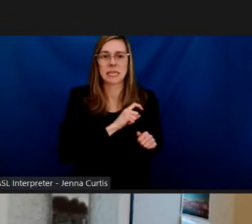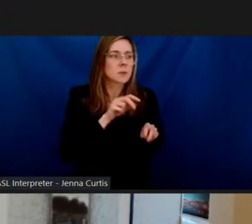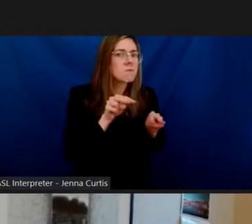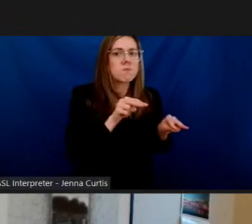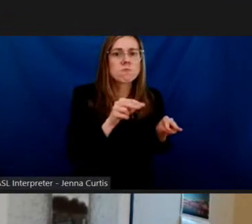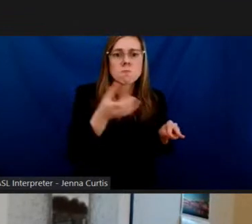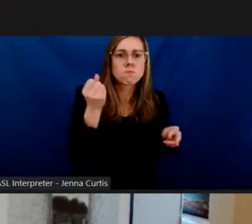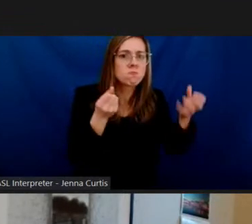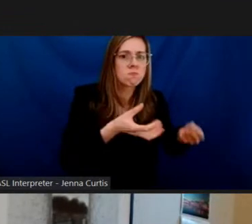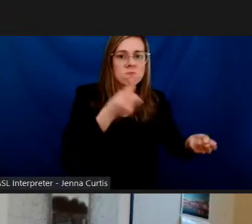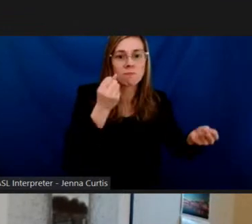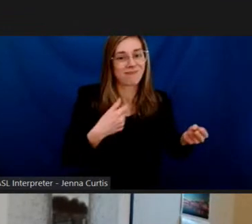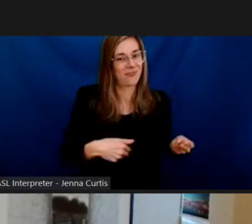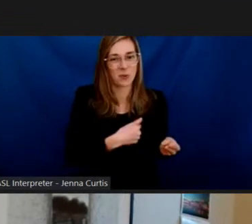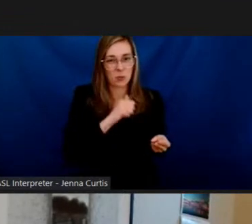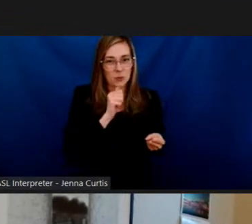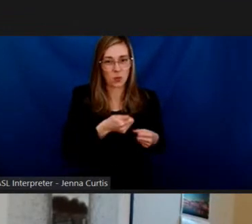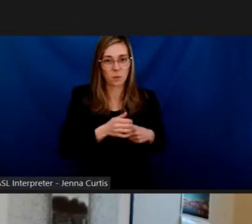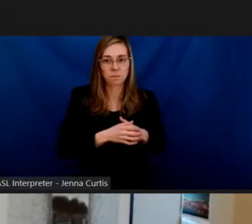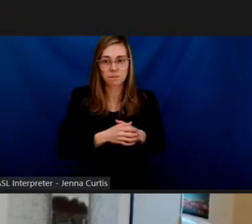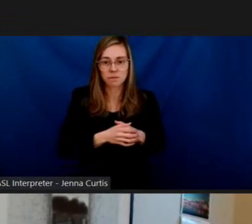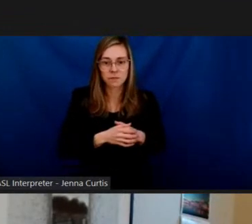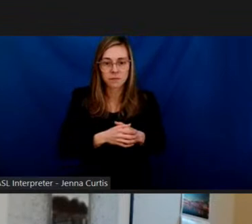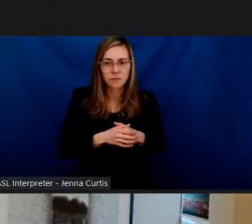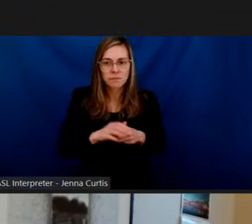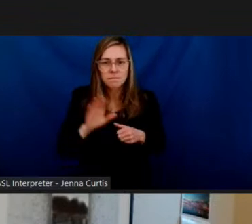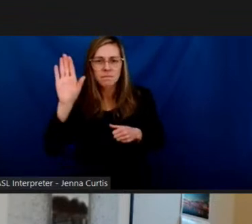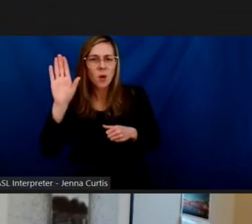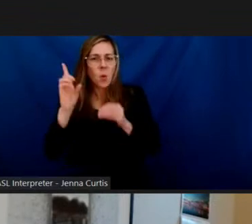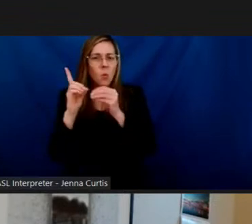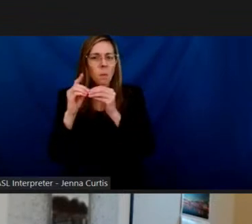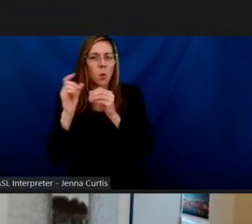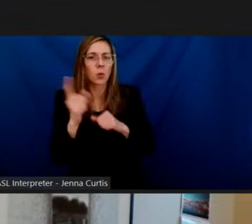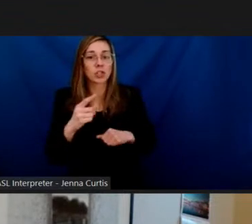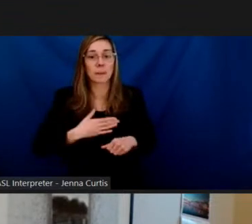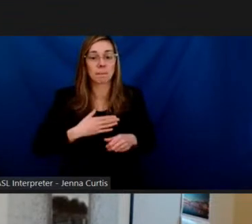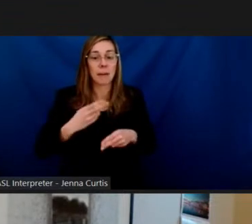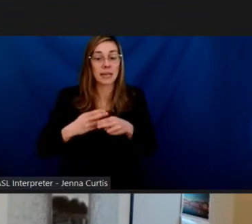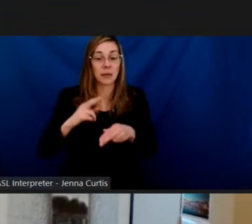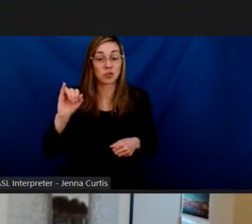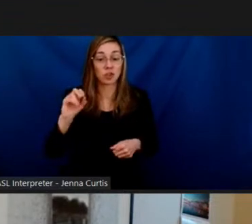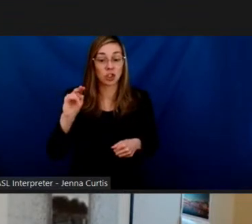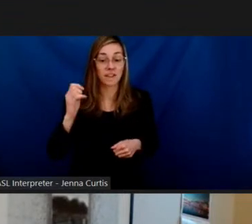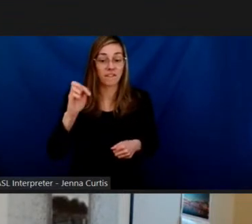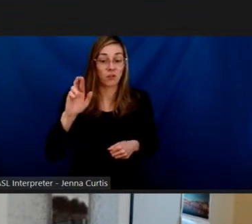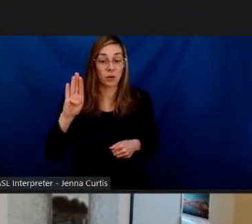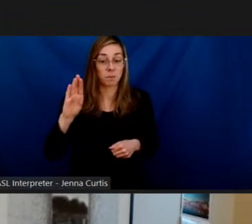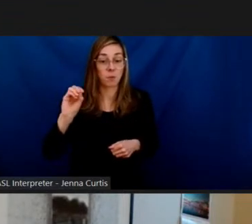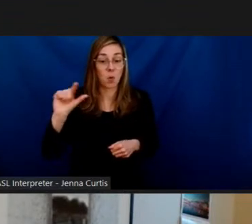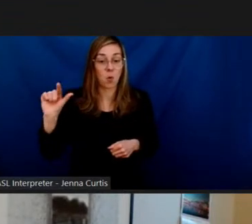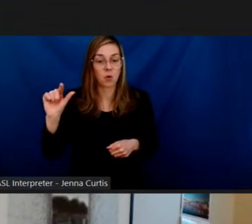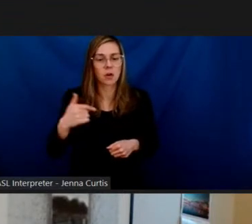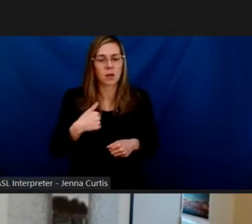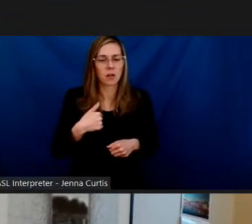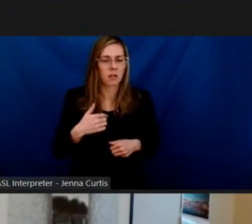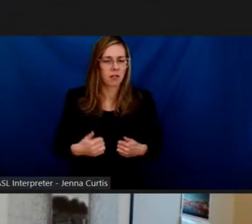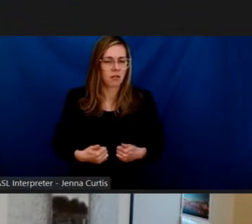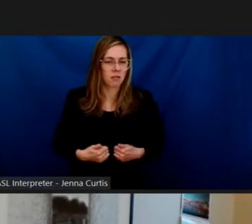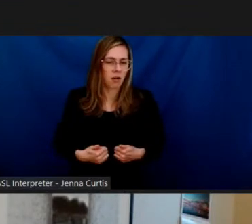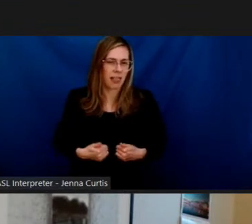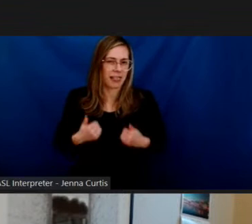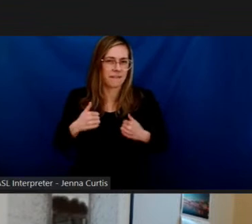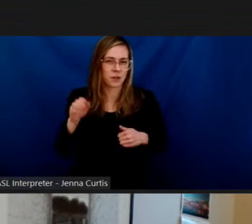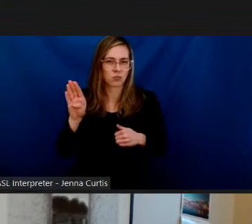We have one more question here. One more question. My name is Jennifer Bogue, and I've been in the Brooklyn area for 26 years